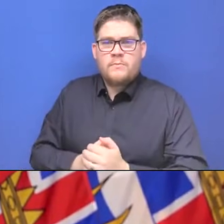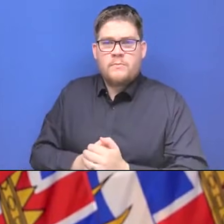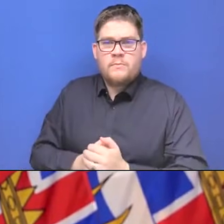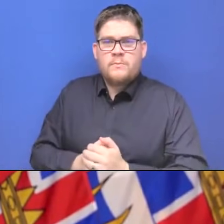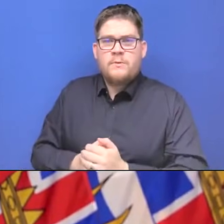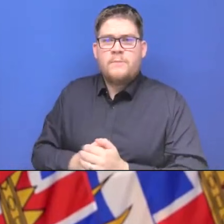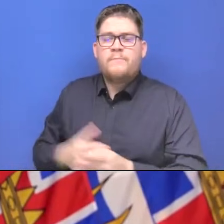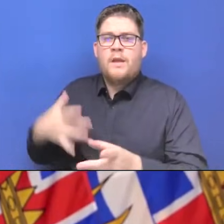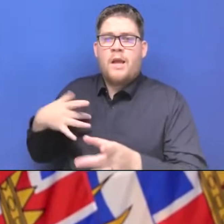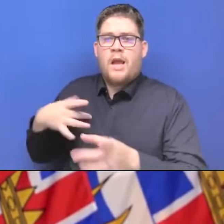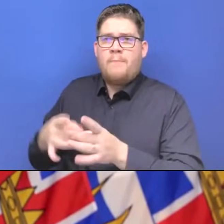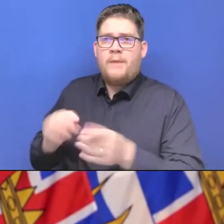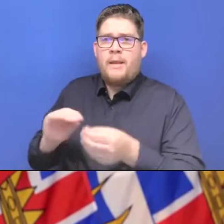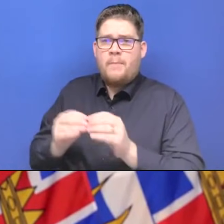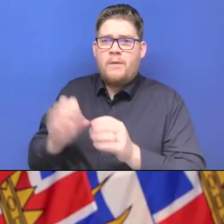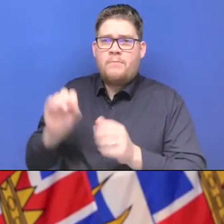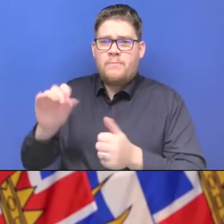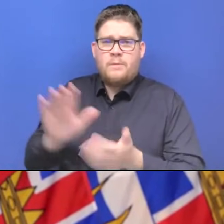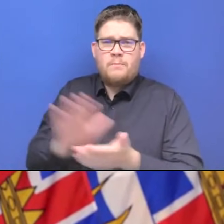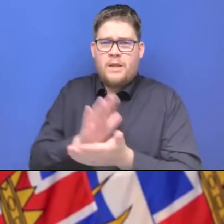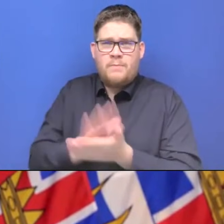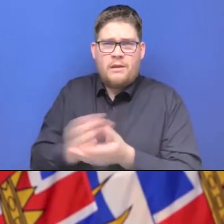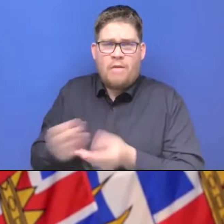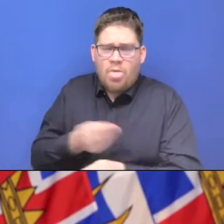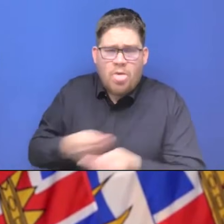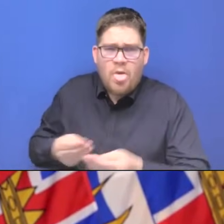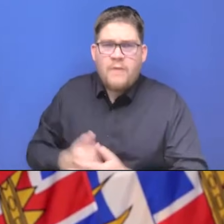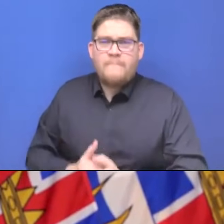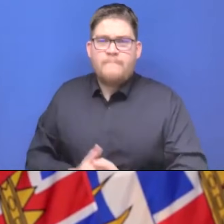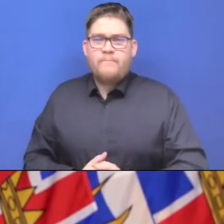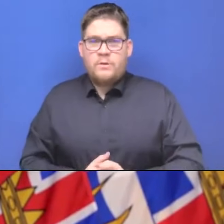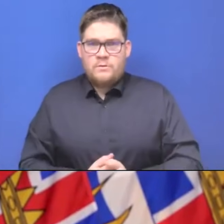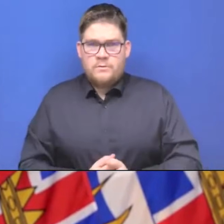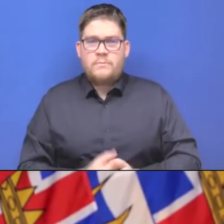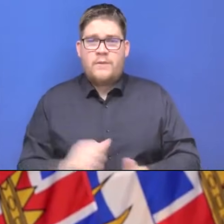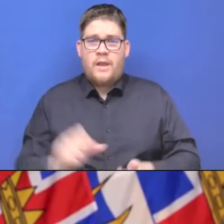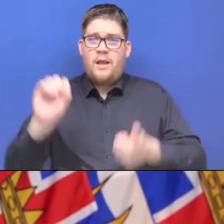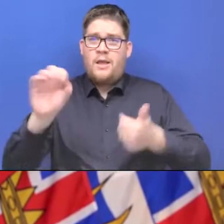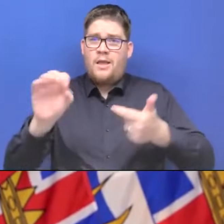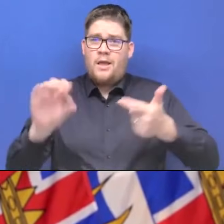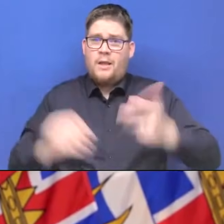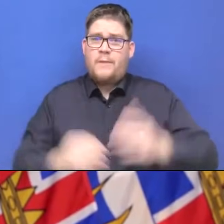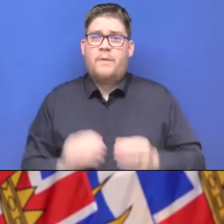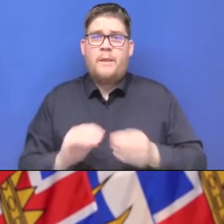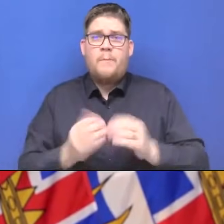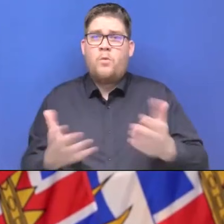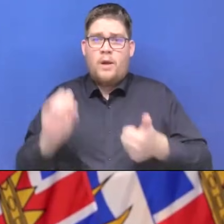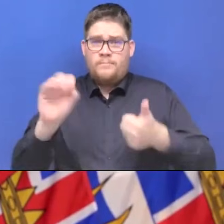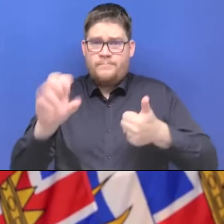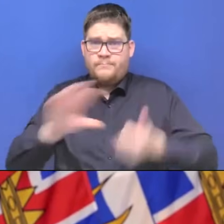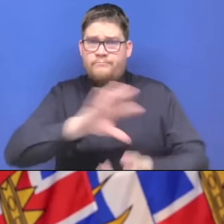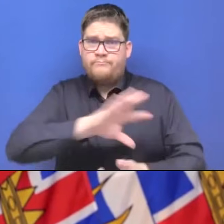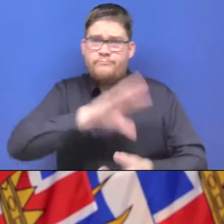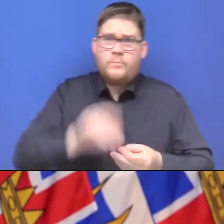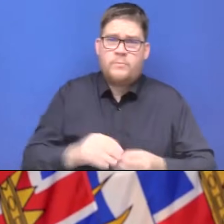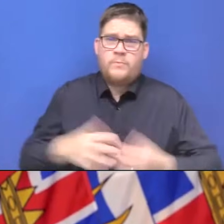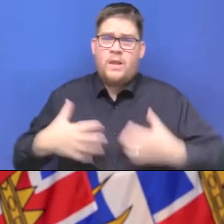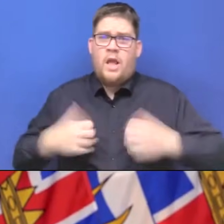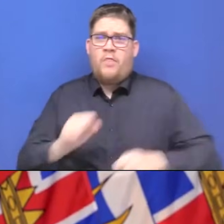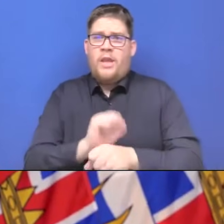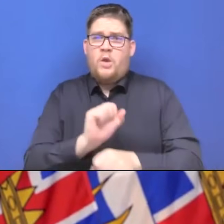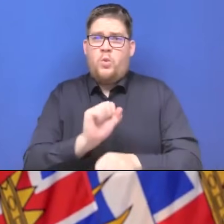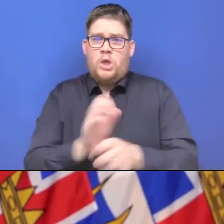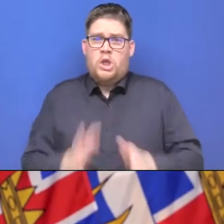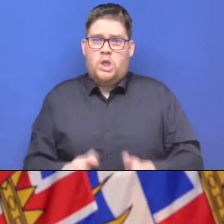gone through case by case. And these are the current numbers of total health authority healthcare workers,